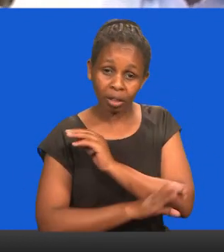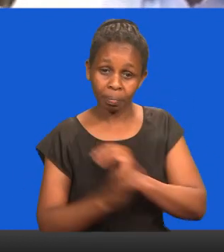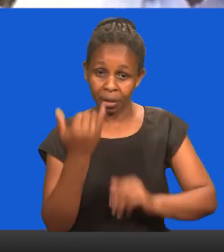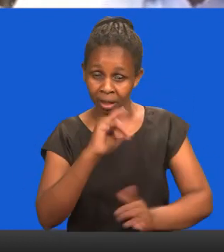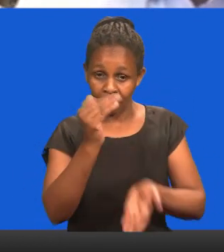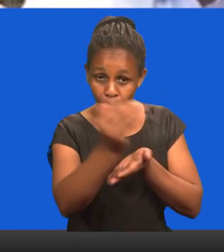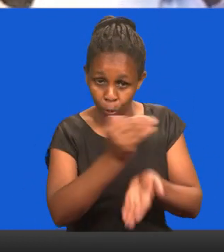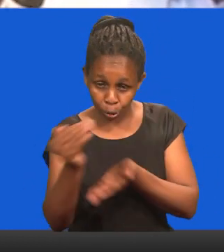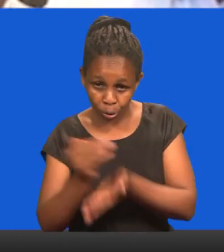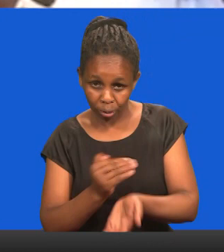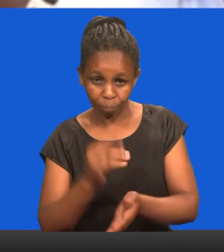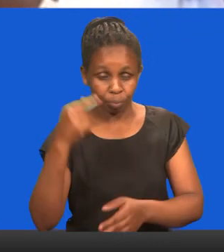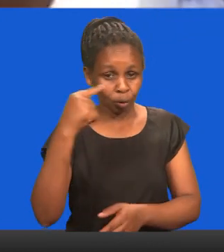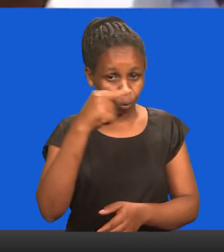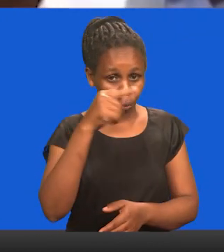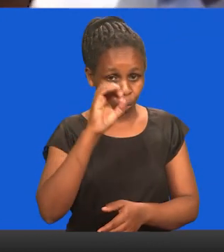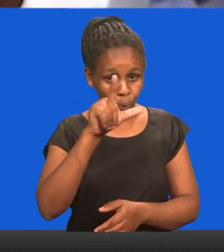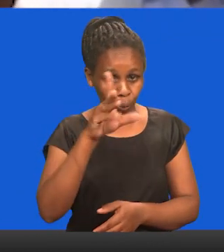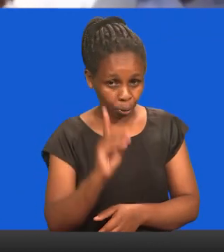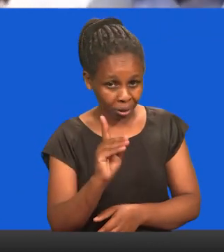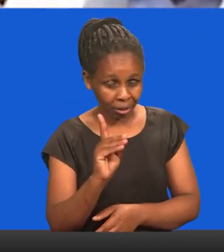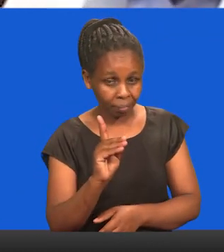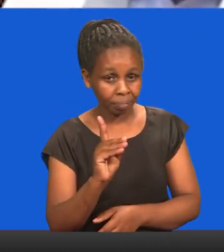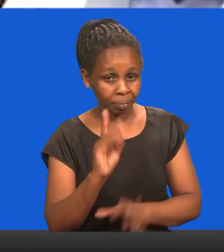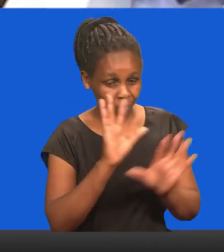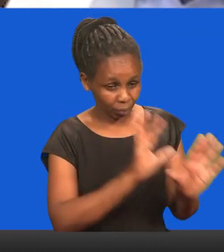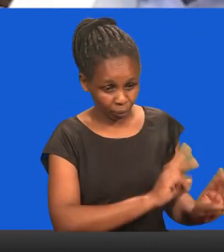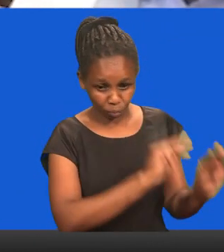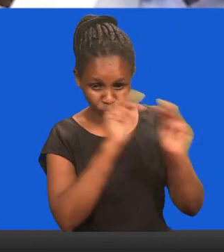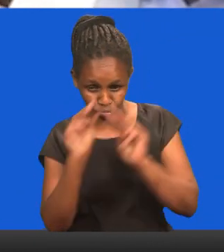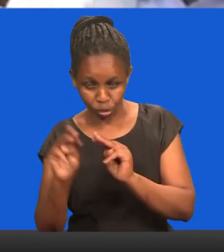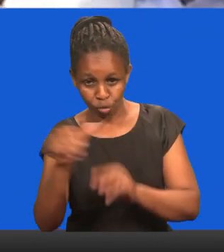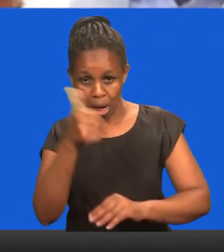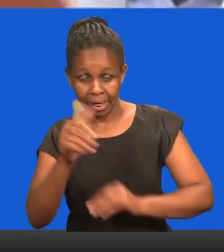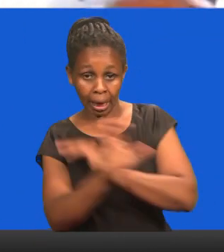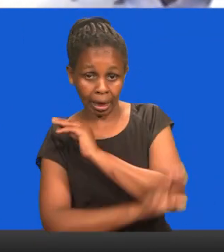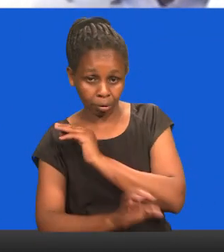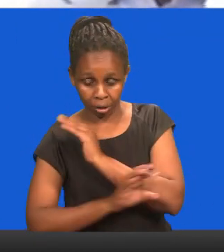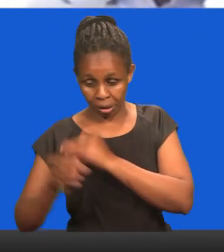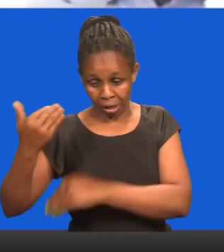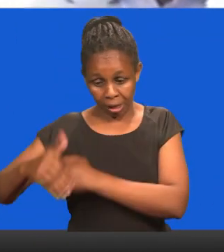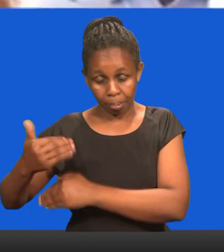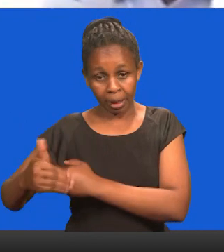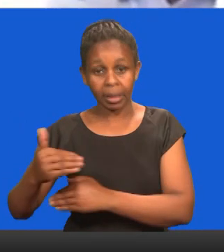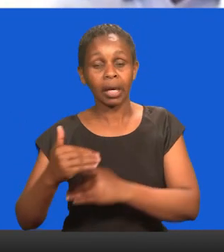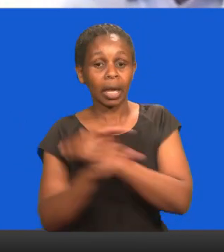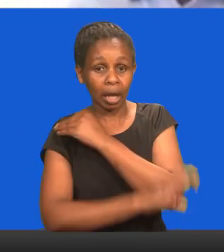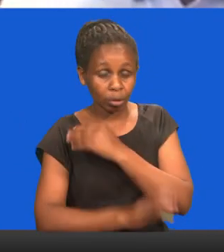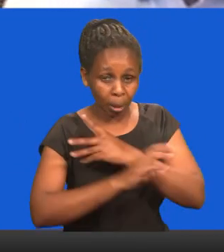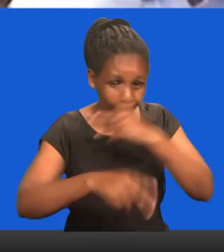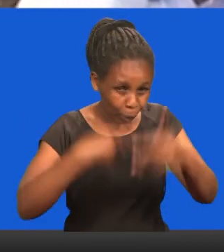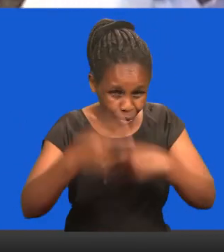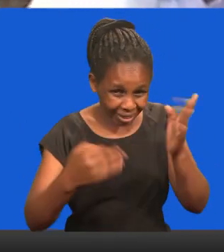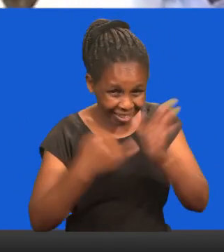They collect particularly gold and take it to some other country, neighboring